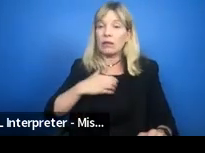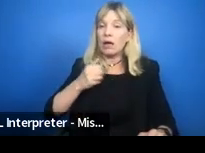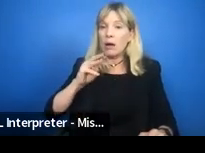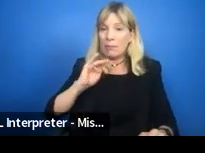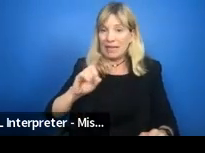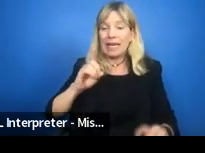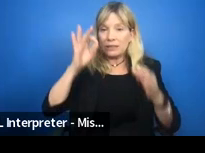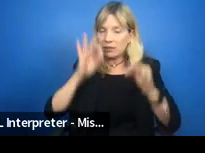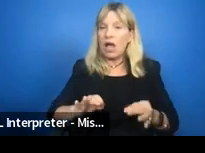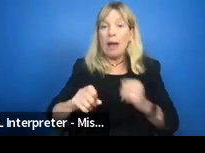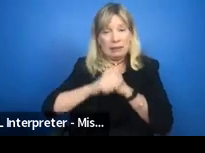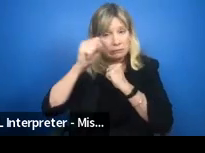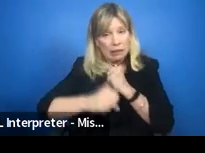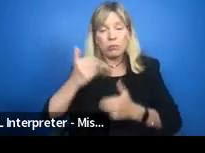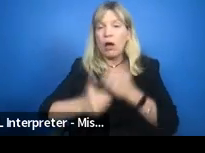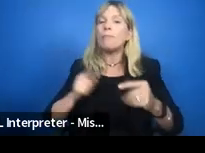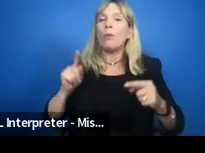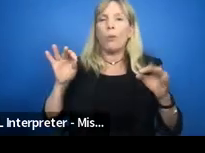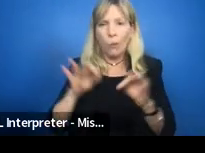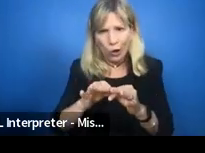lengthy process, but it's definitely worth doing.